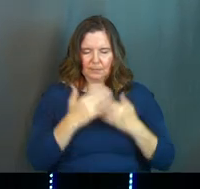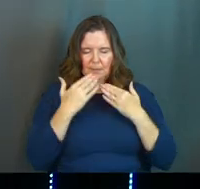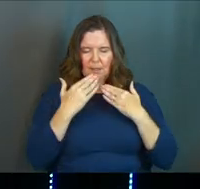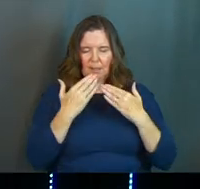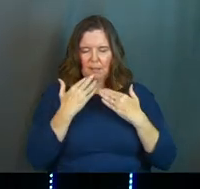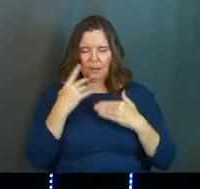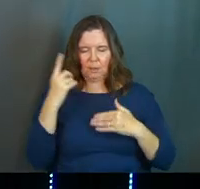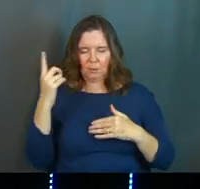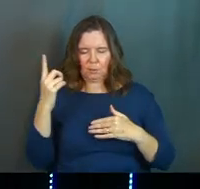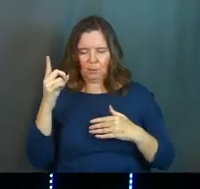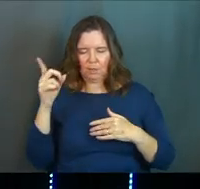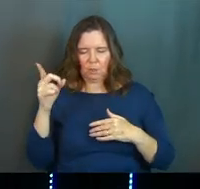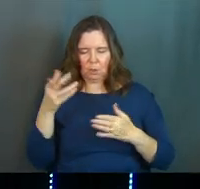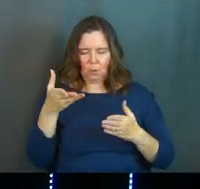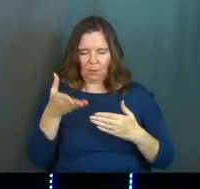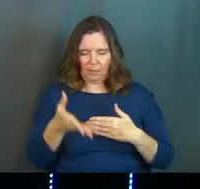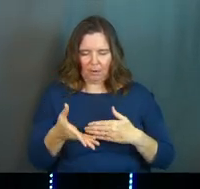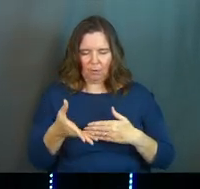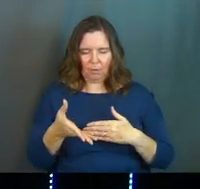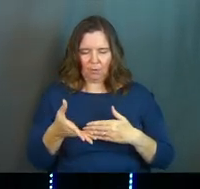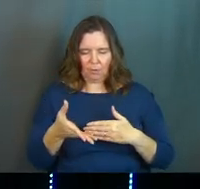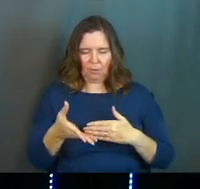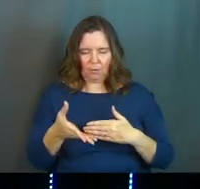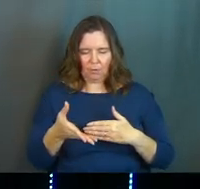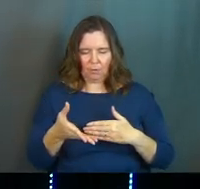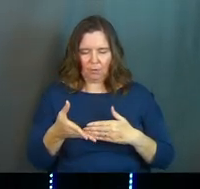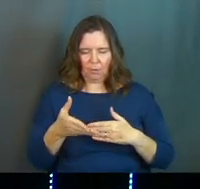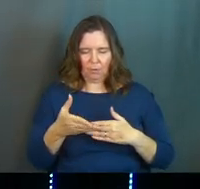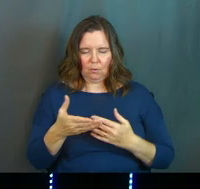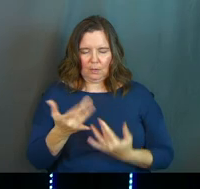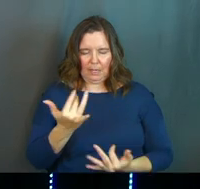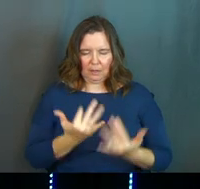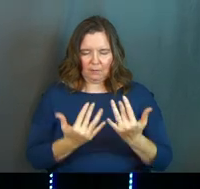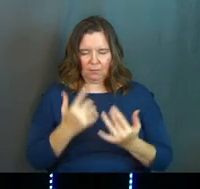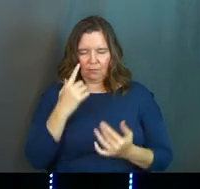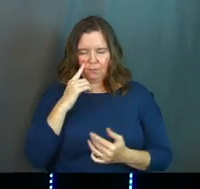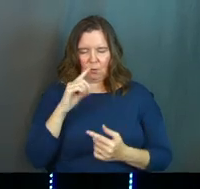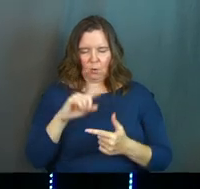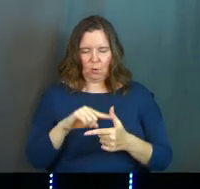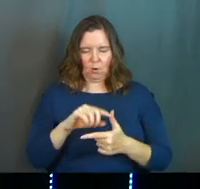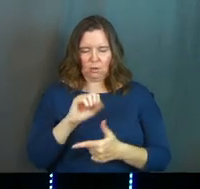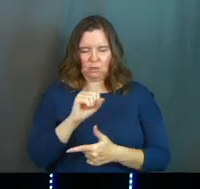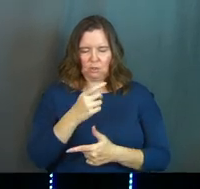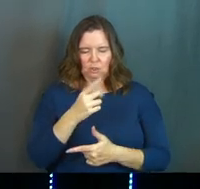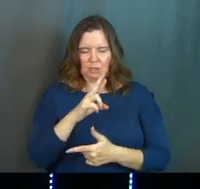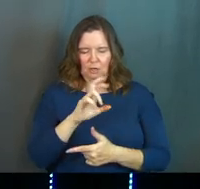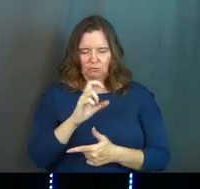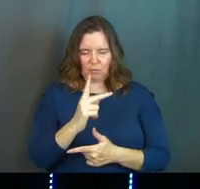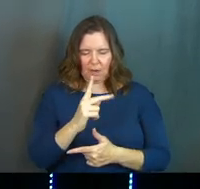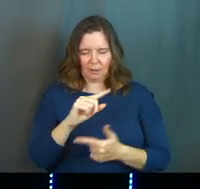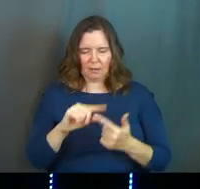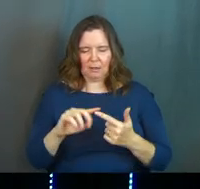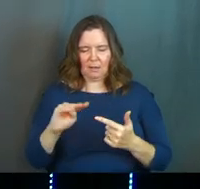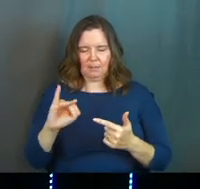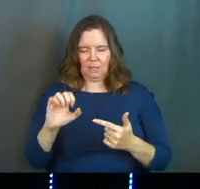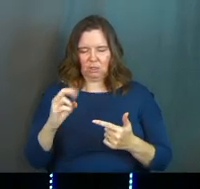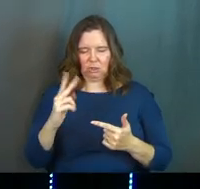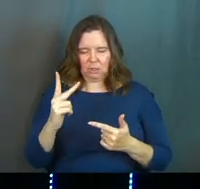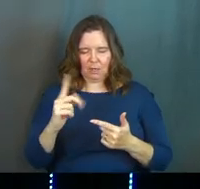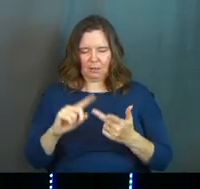Thank you that you were there in the furnace for Shadrach, Meshach, and Abednego.